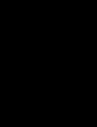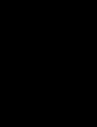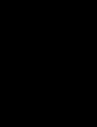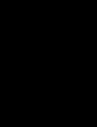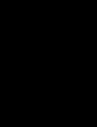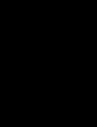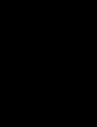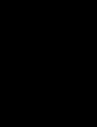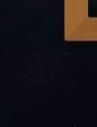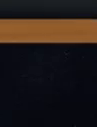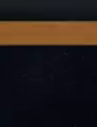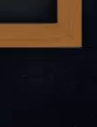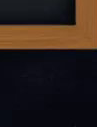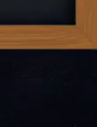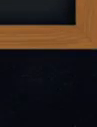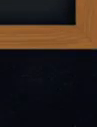international educator.